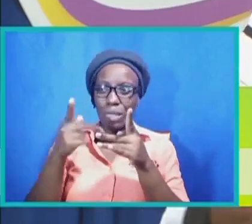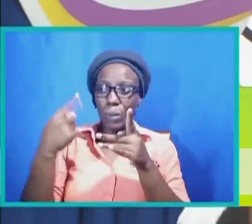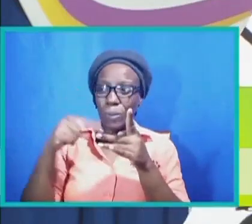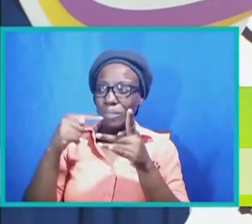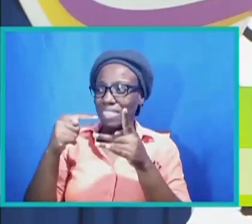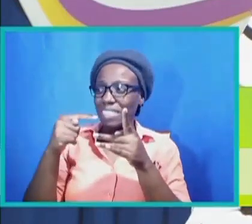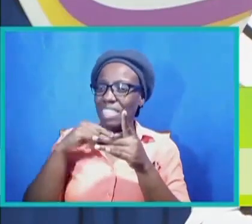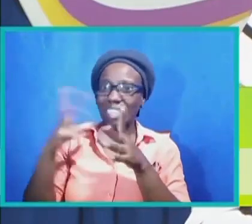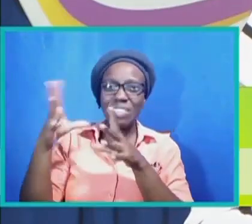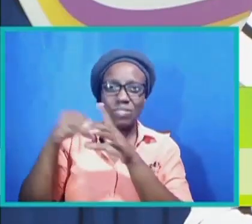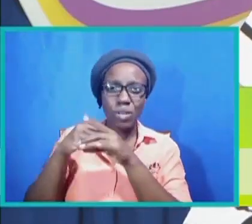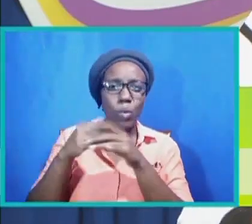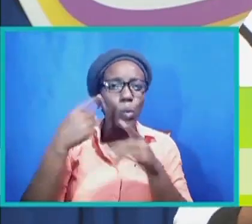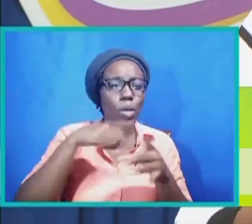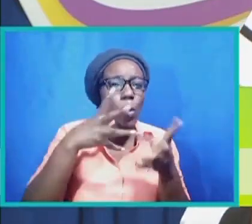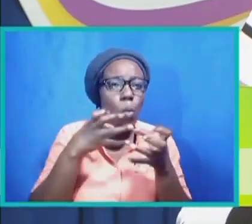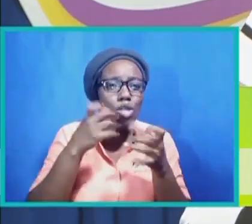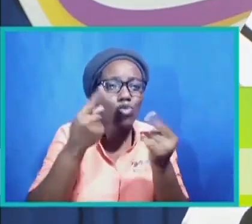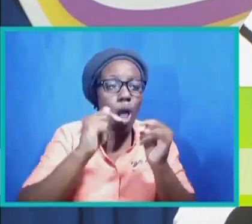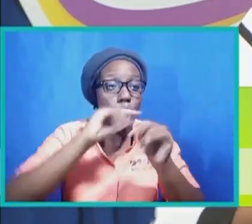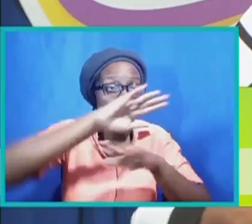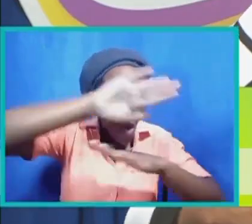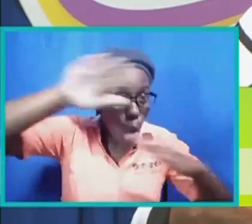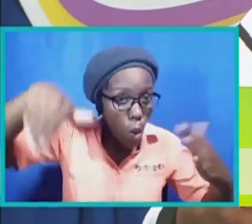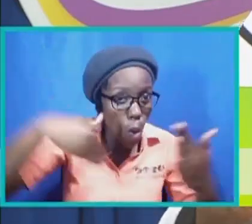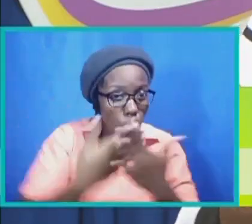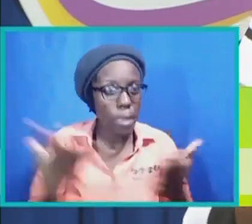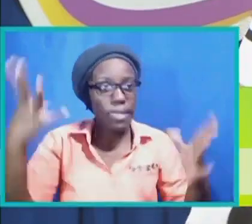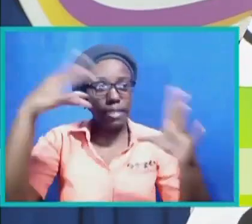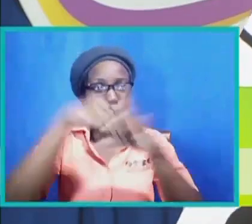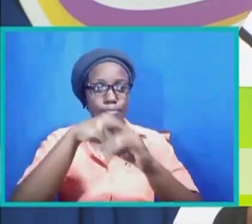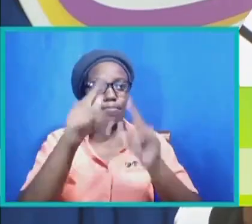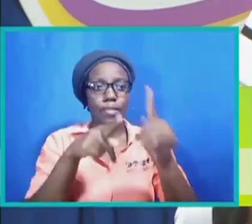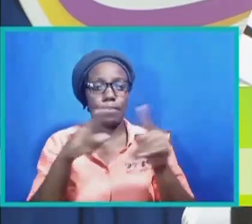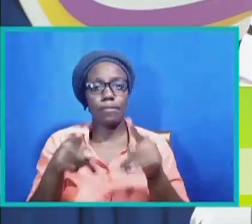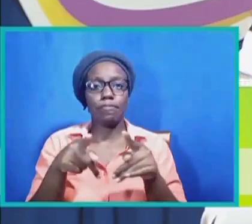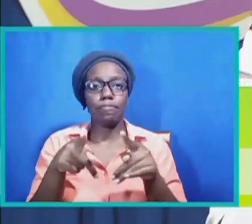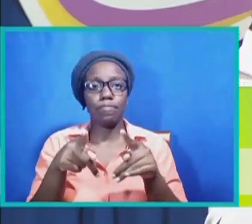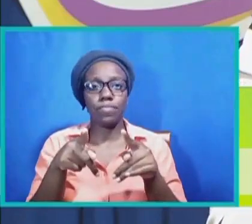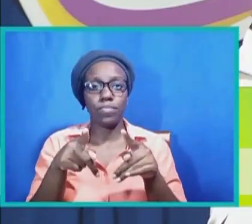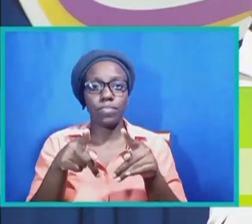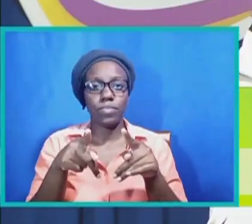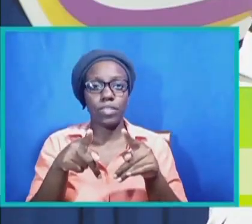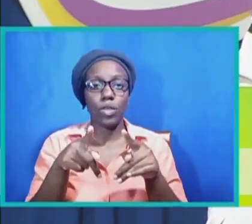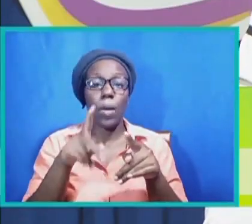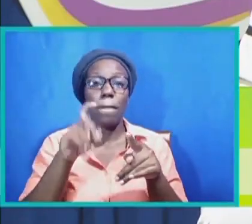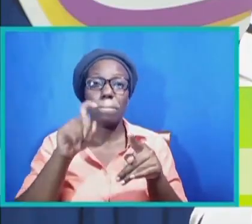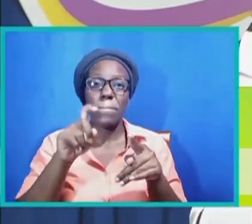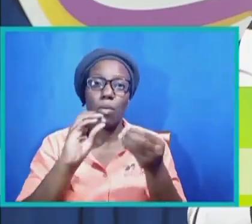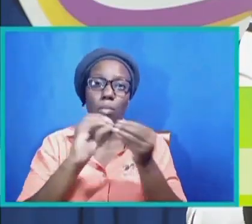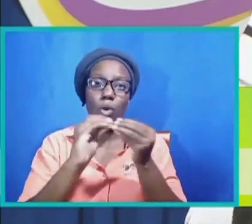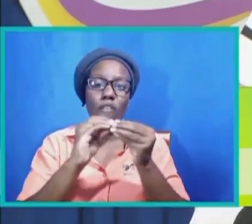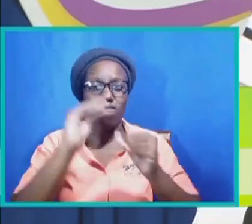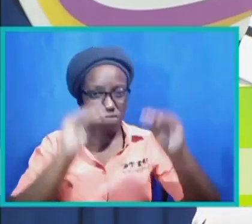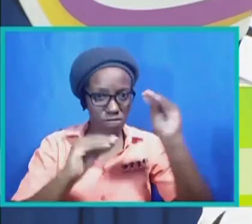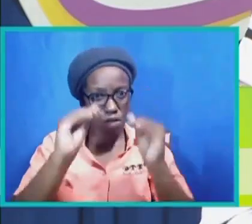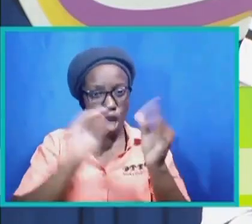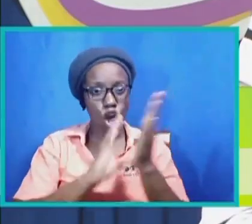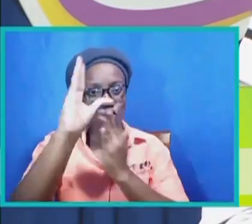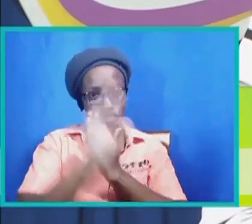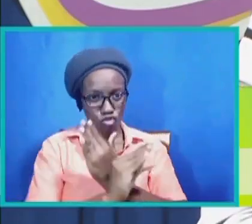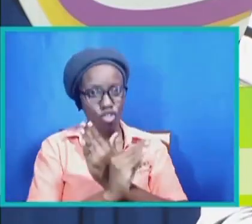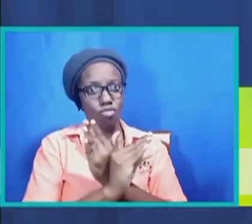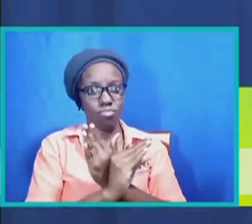as inclusive as possible by having the most flexible curriculum reform framework that we can